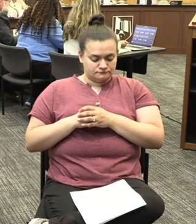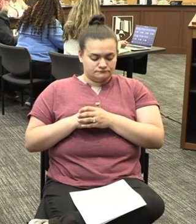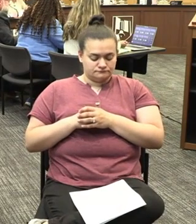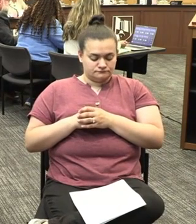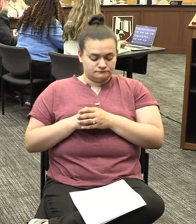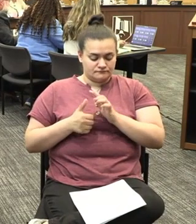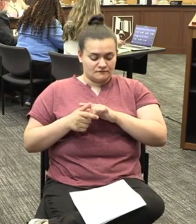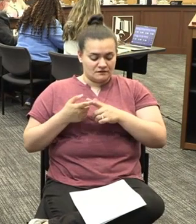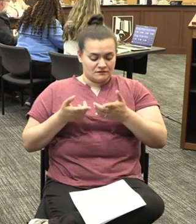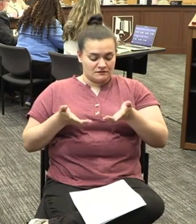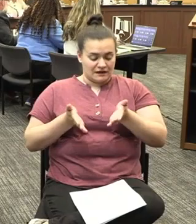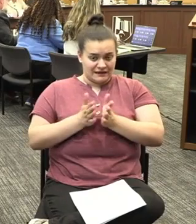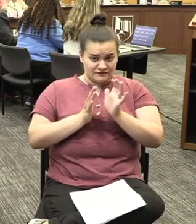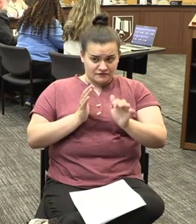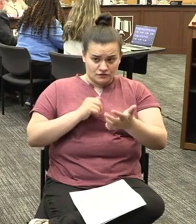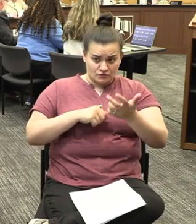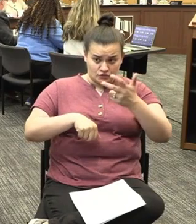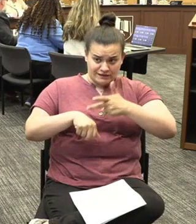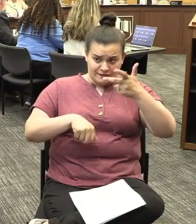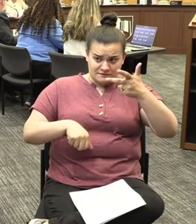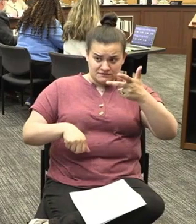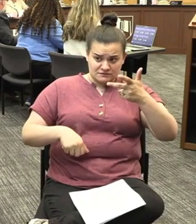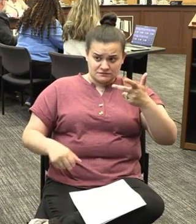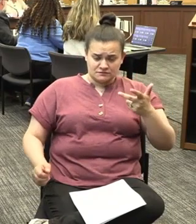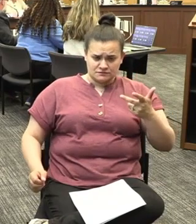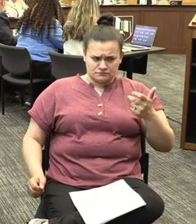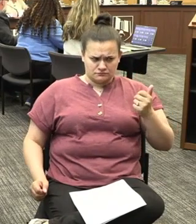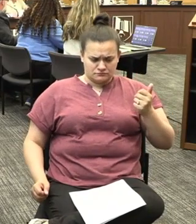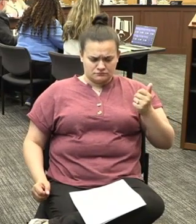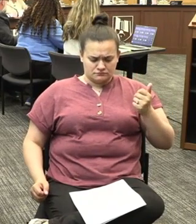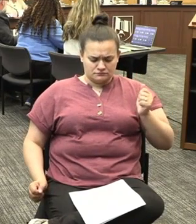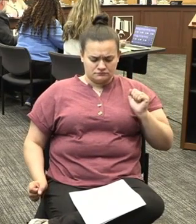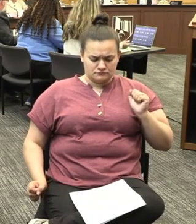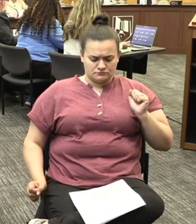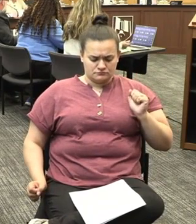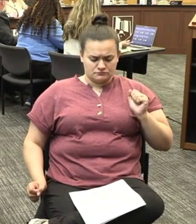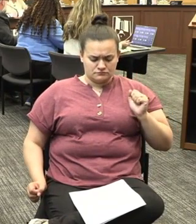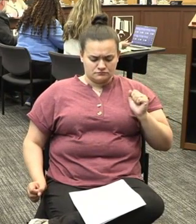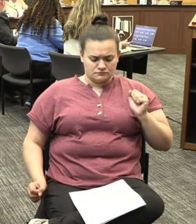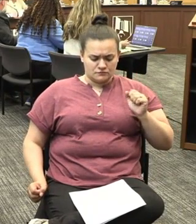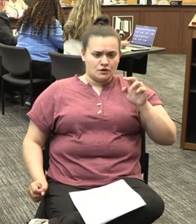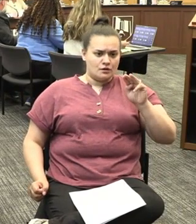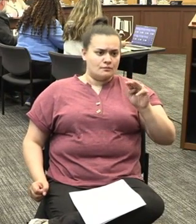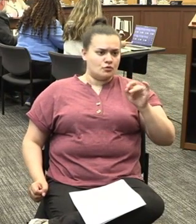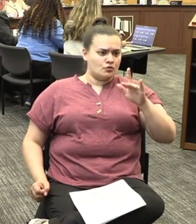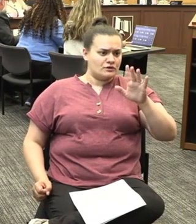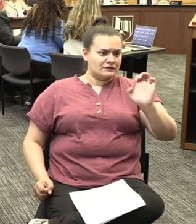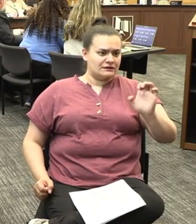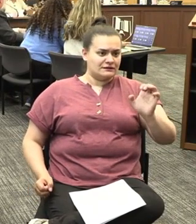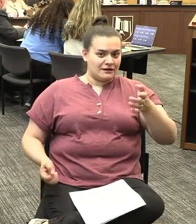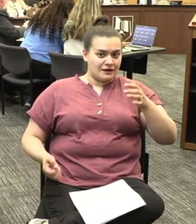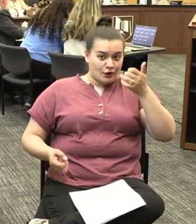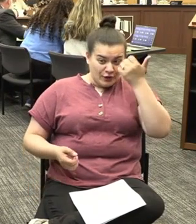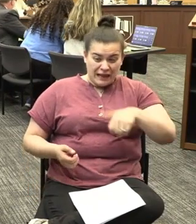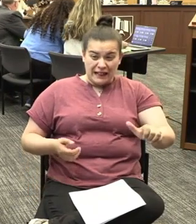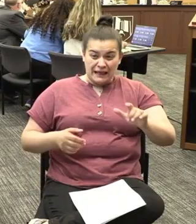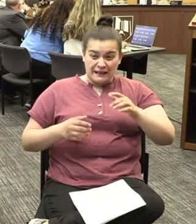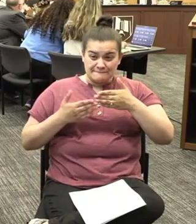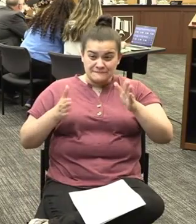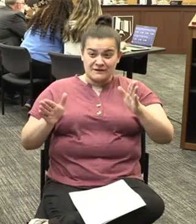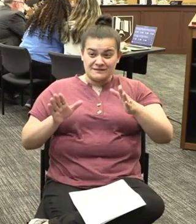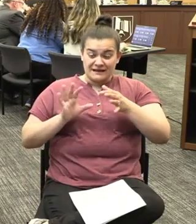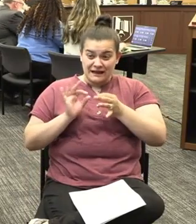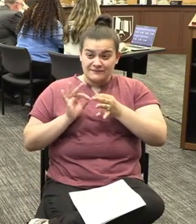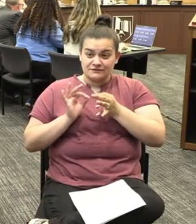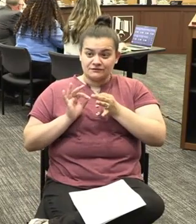Can I ask this 3 times? Yep. Yeah. Okay. So Monique, are there any public comments? Chairman Well, Budzinski.